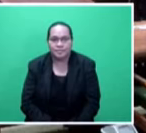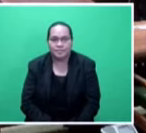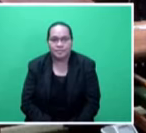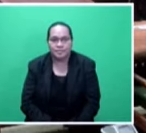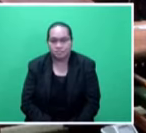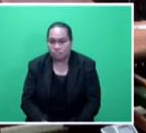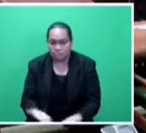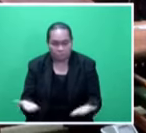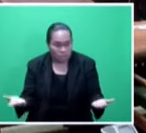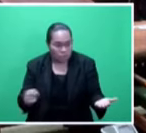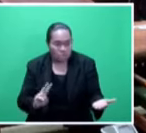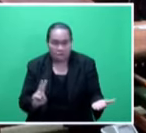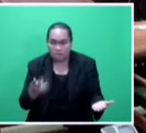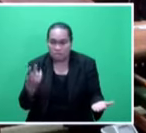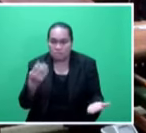Is there a seconder?